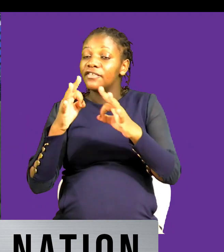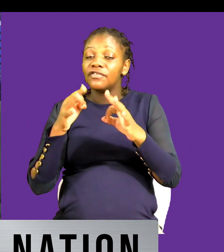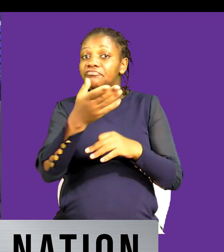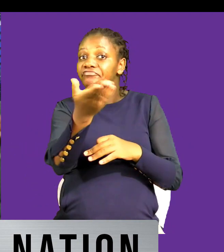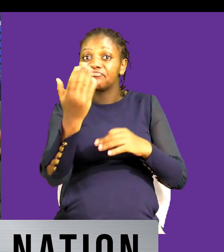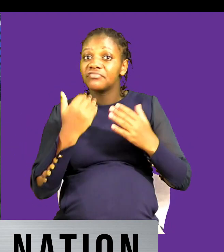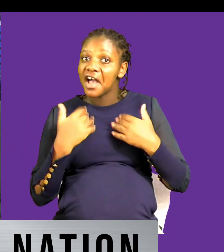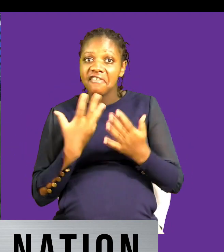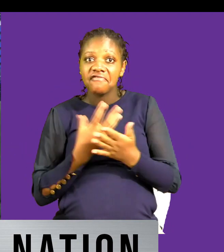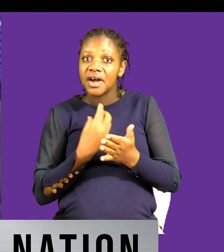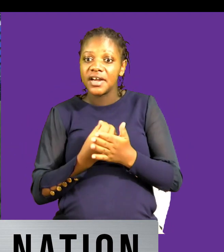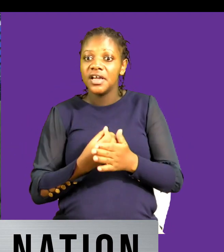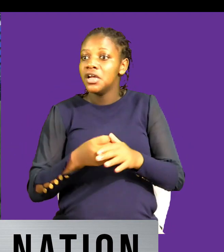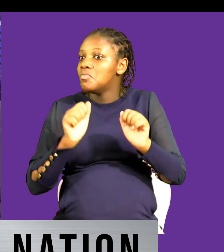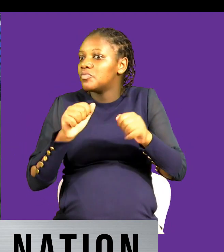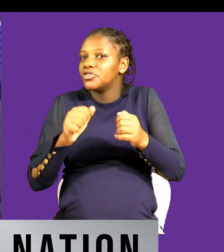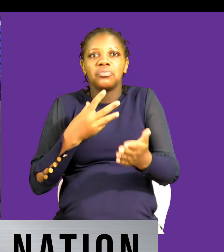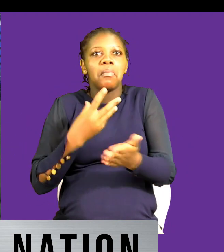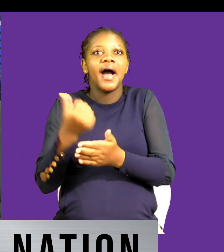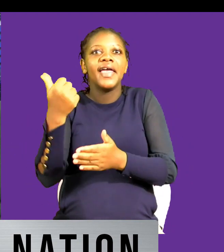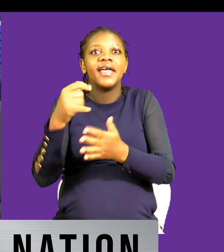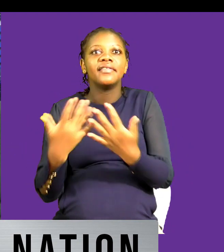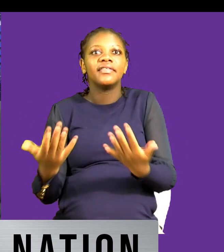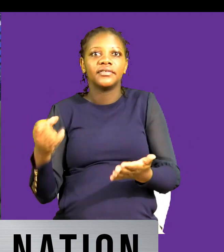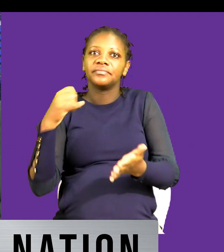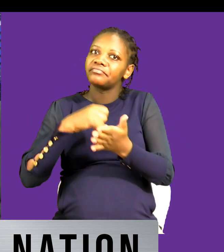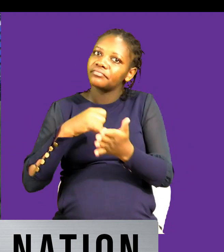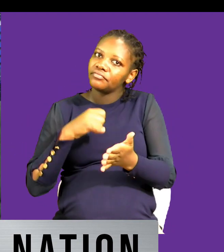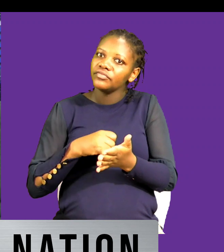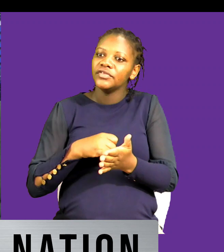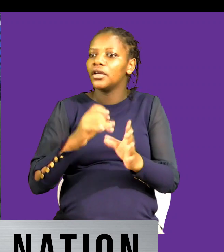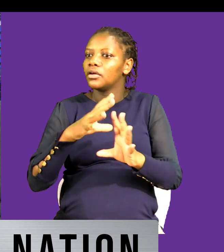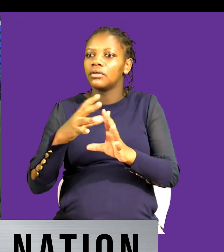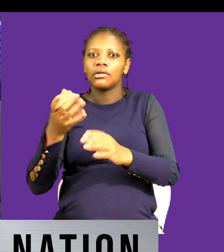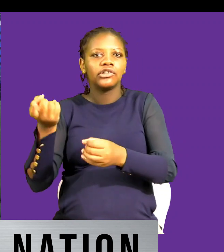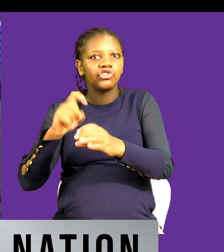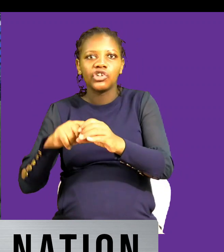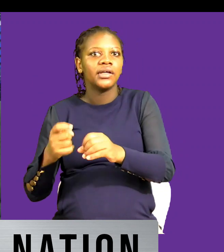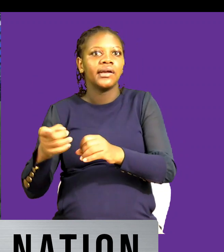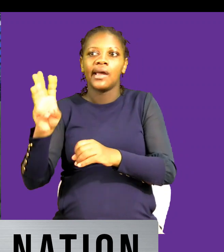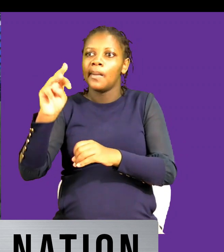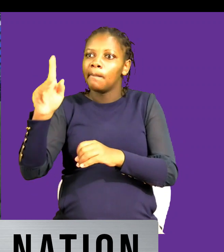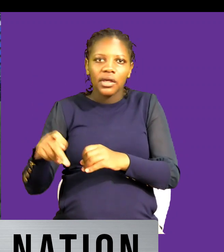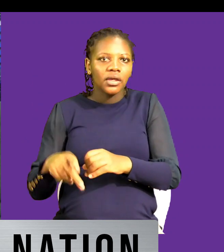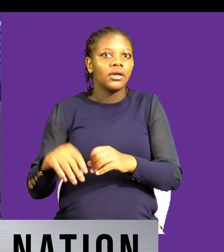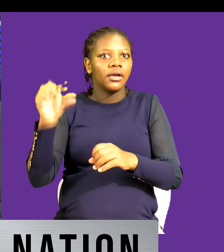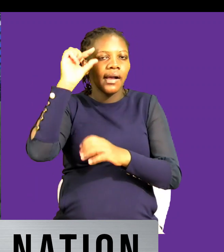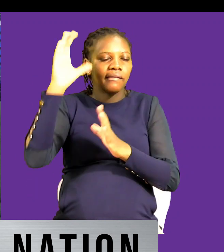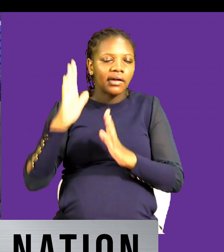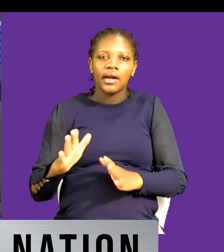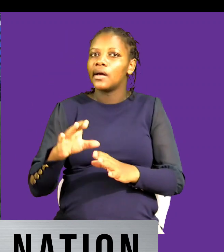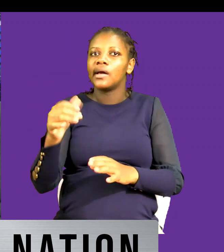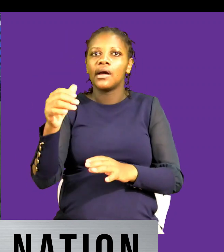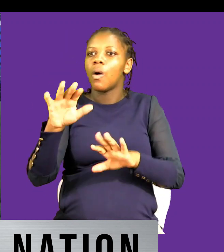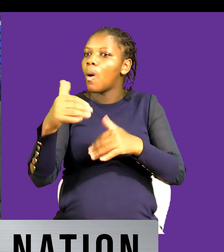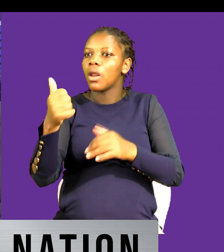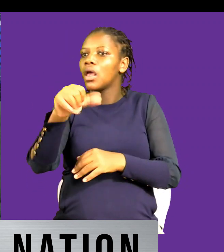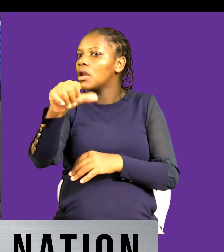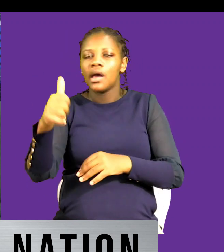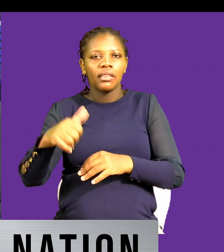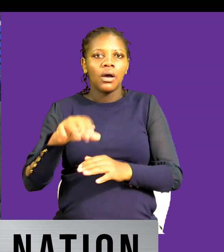you can basically buy anything, including buy yourself into parliament, buy yourself into whatever. Definitely, when they get in there, they